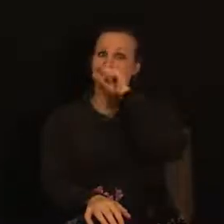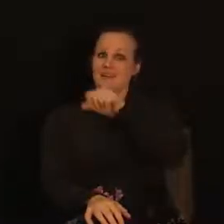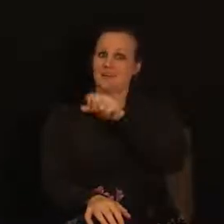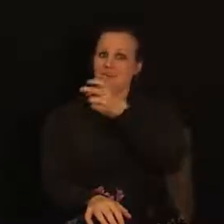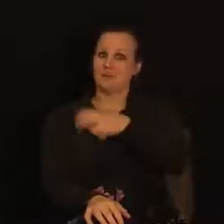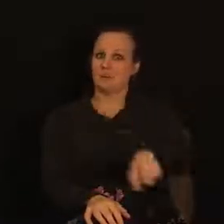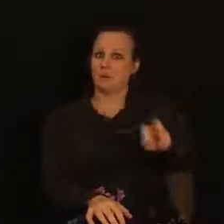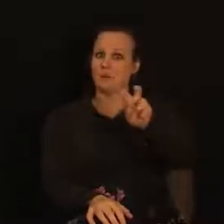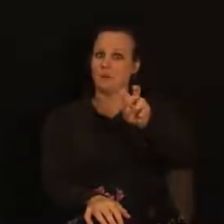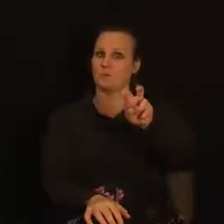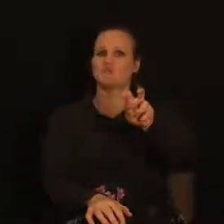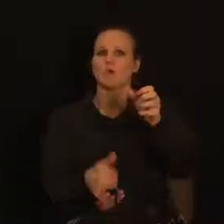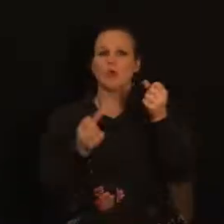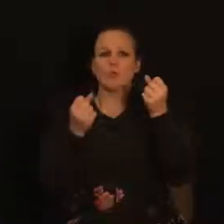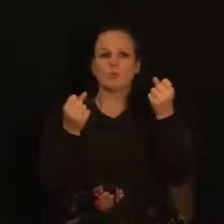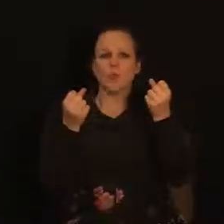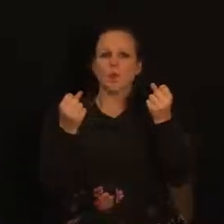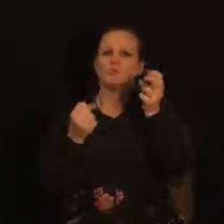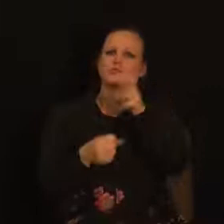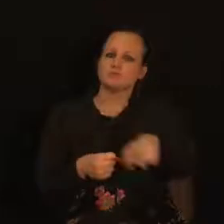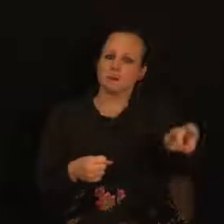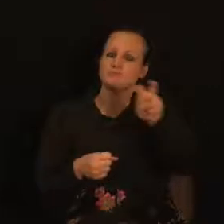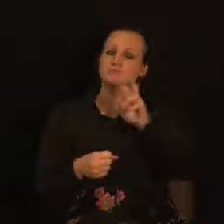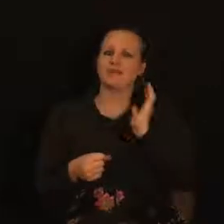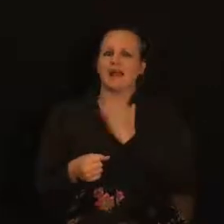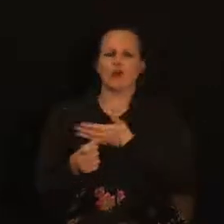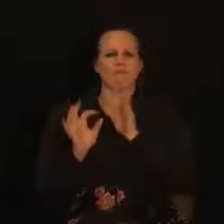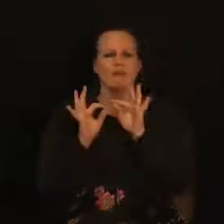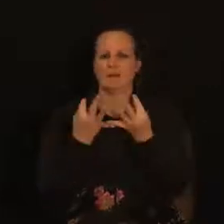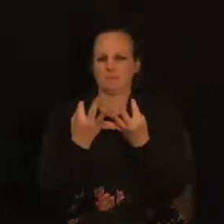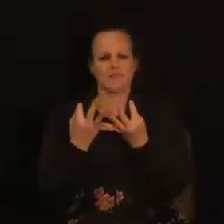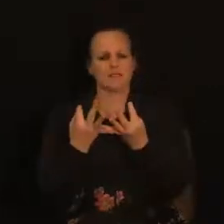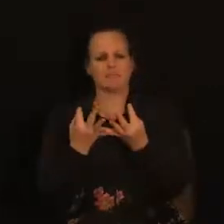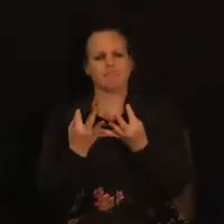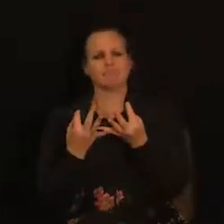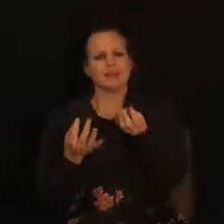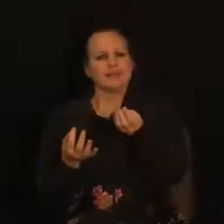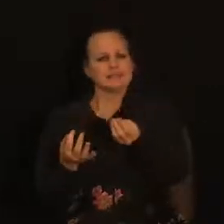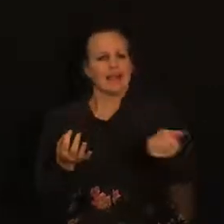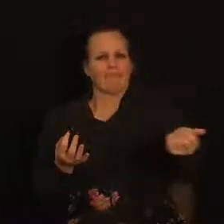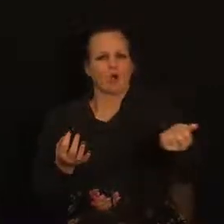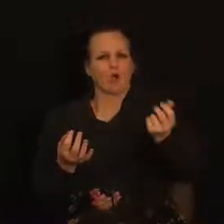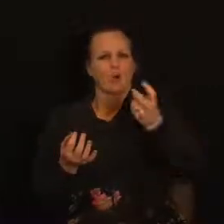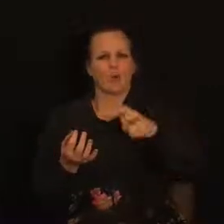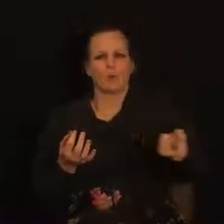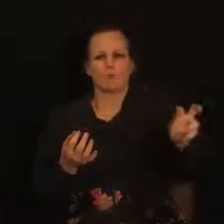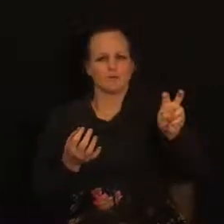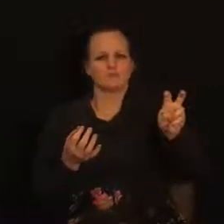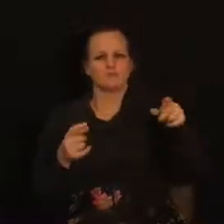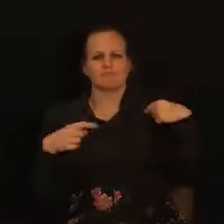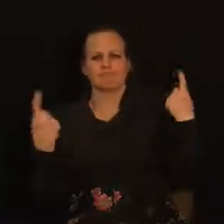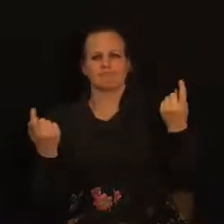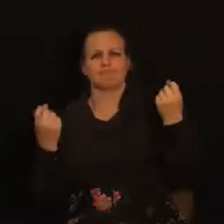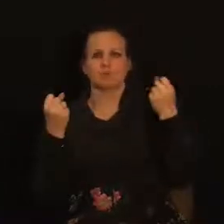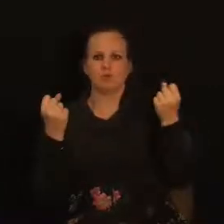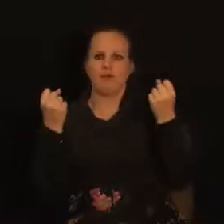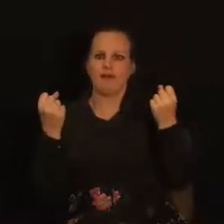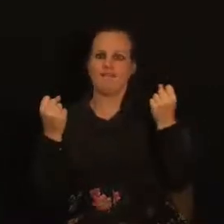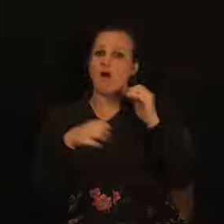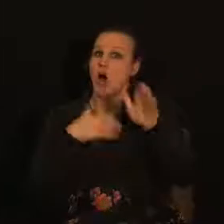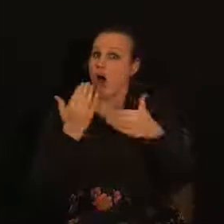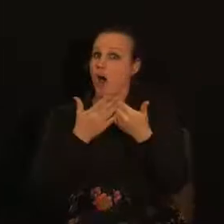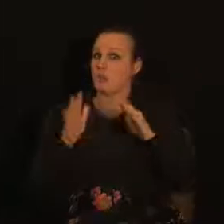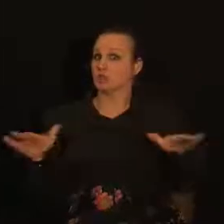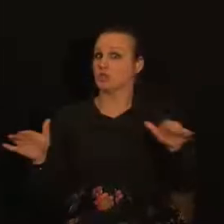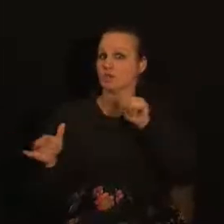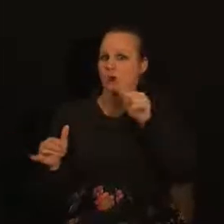trips. Our family has taken several. All of my children do not feel the same way.